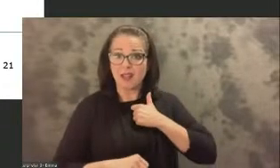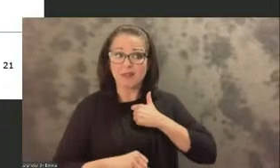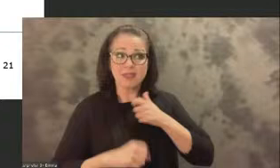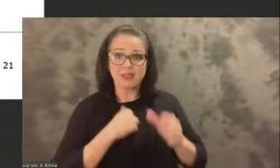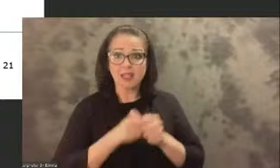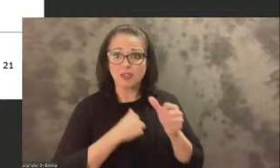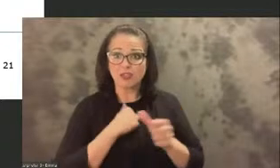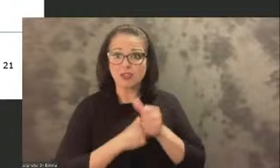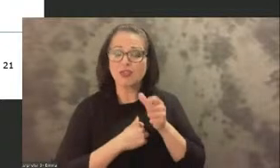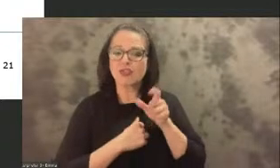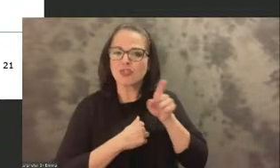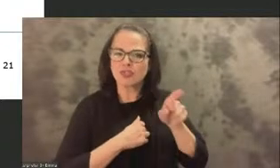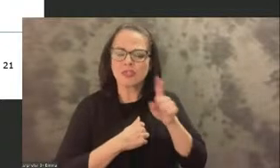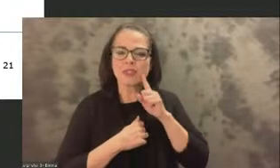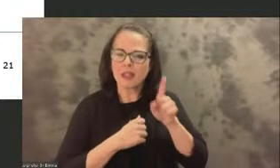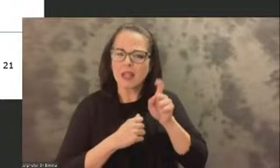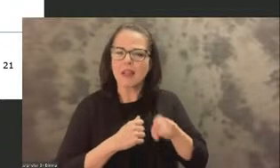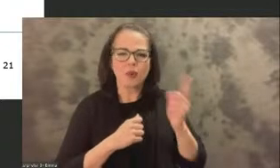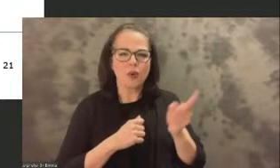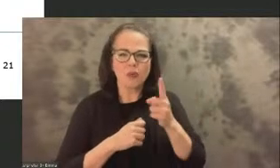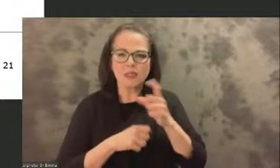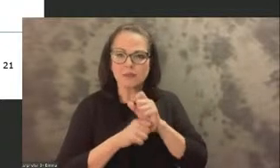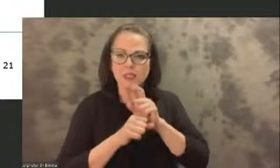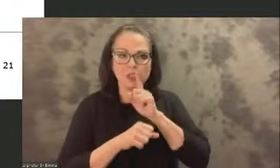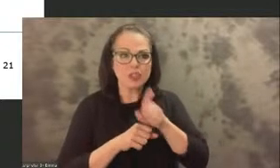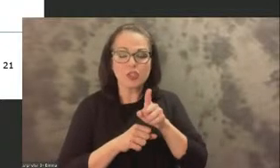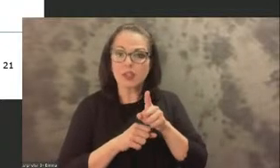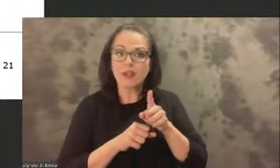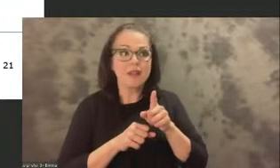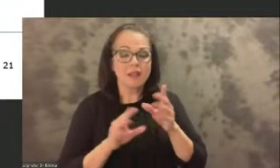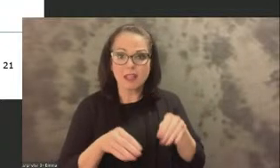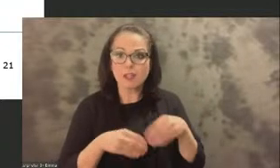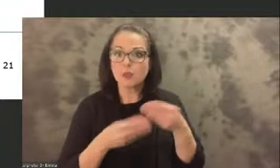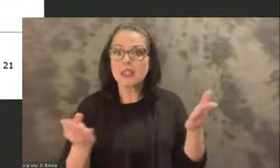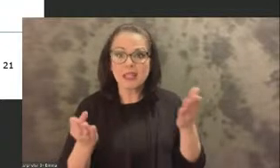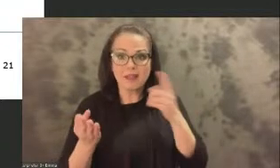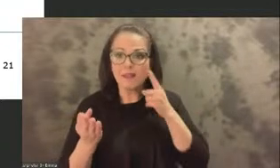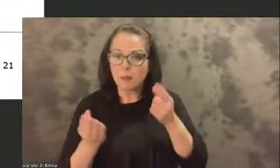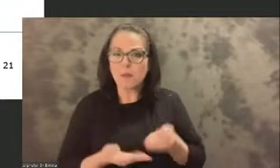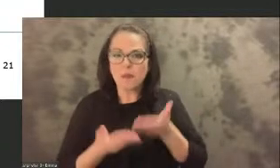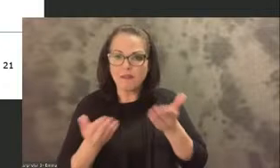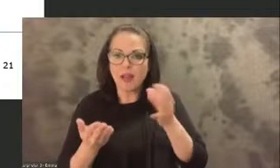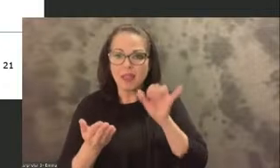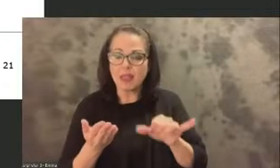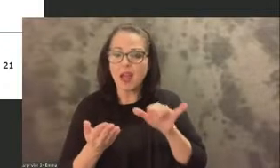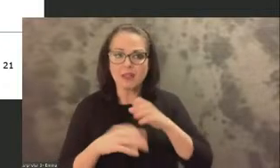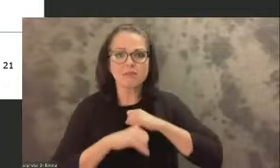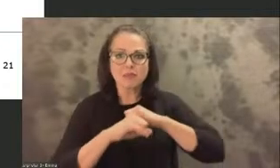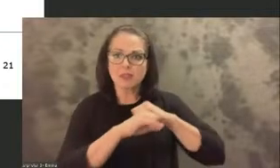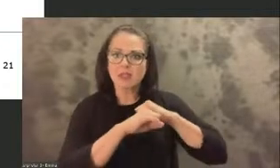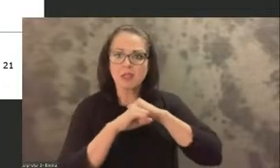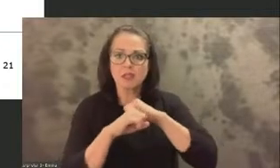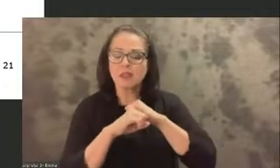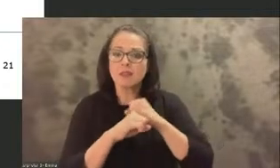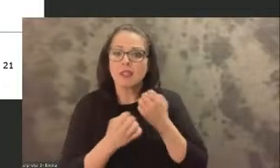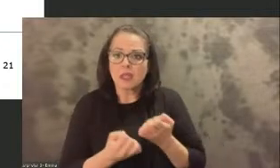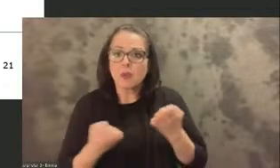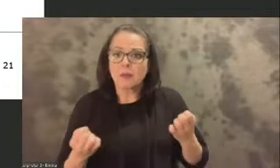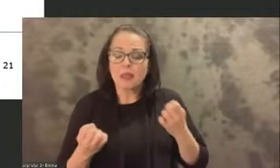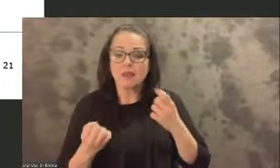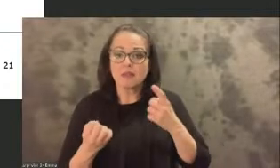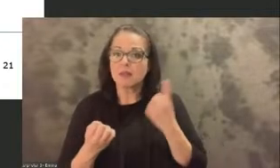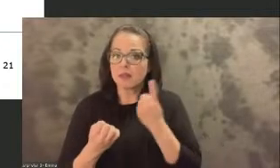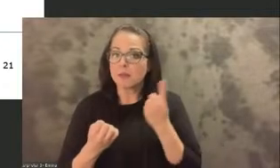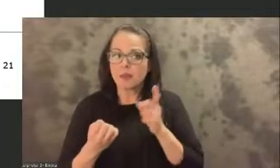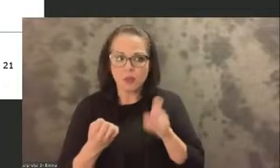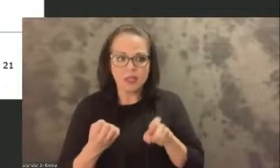equitably distribute protective equipment in the face of a national emergency. This just is something we need to be better prepared for today